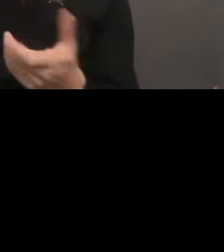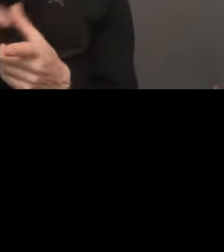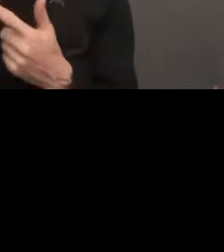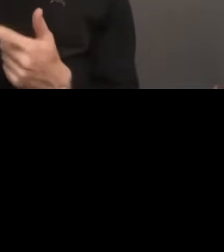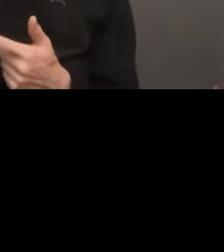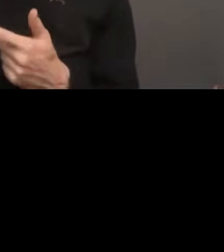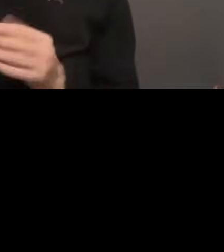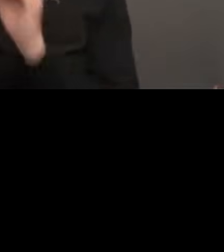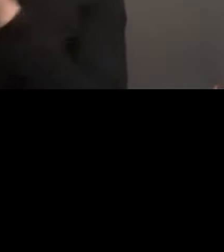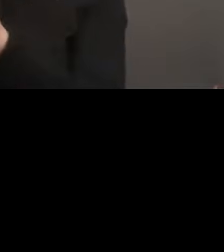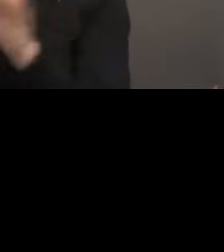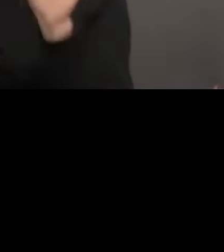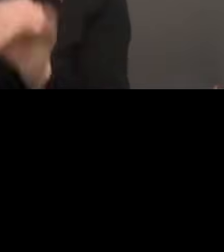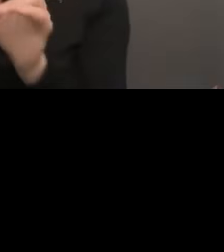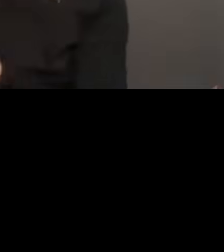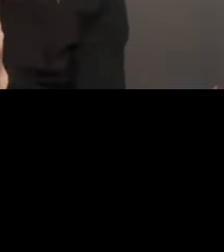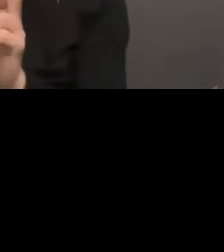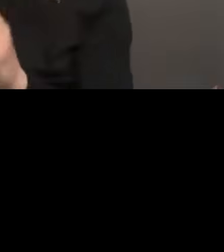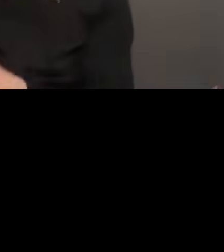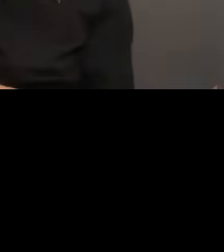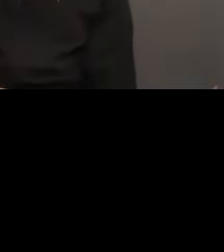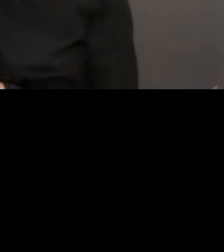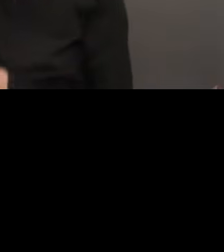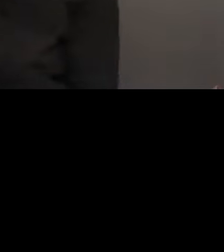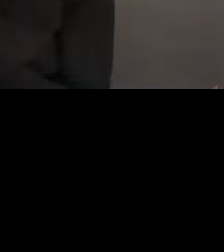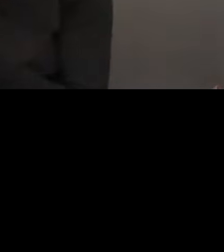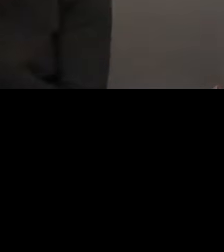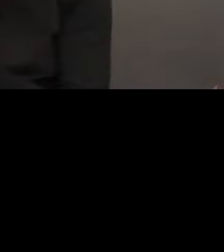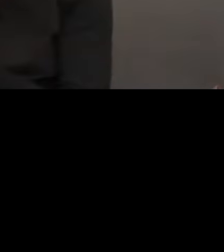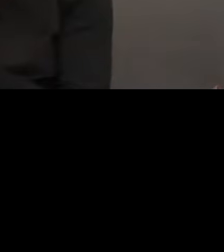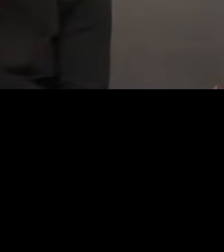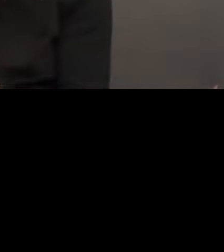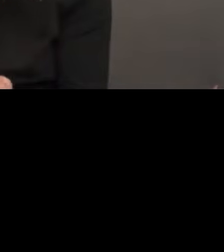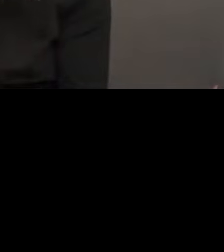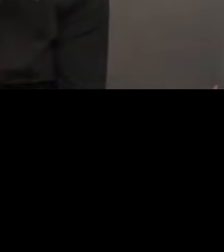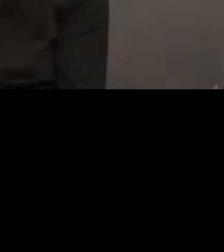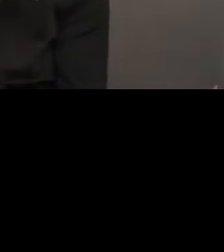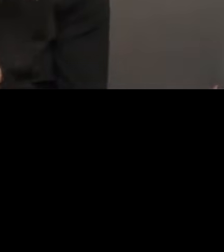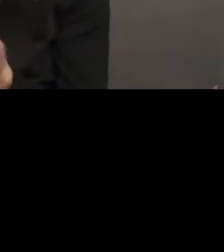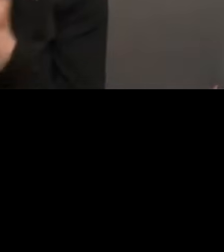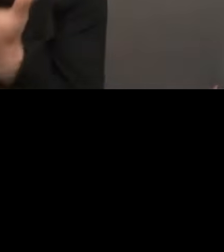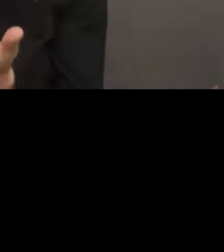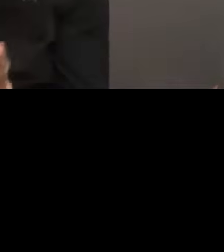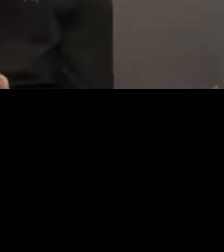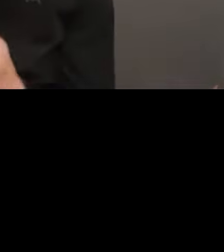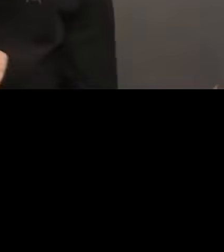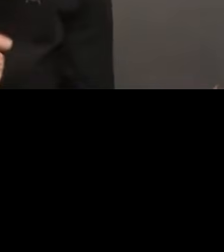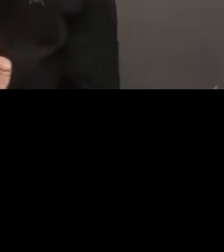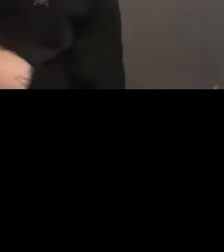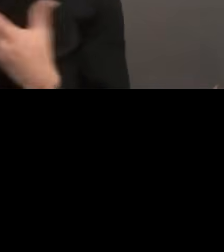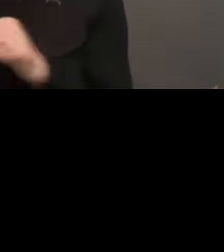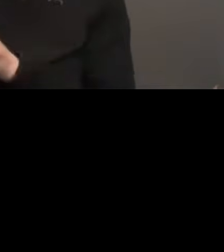goes into the fridge, and you only get, one space for your favorite beverage of the day. So,